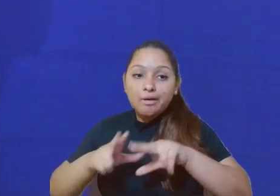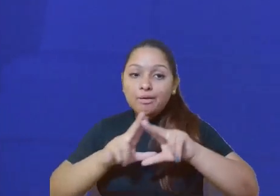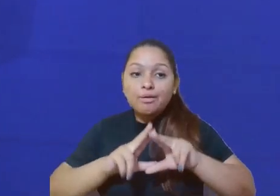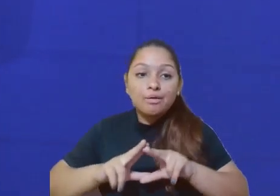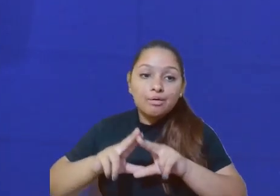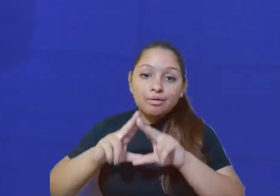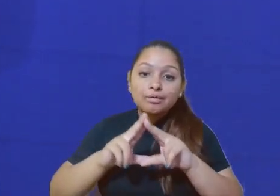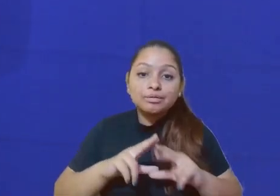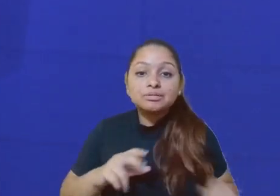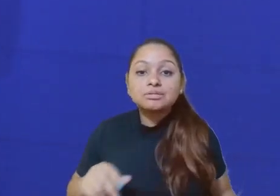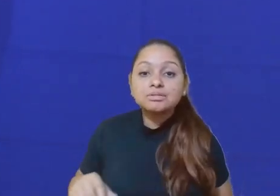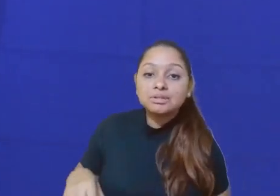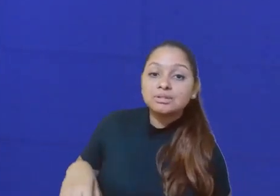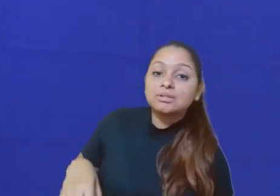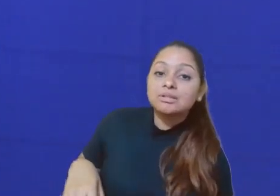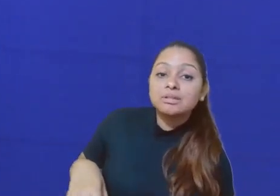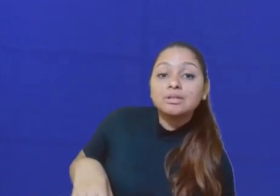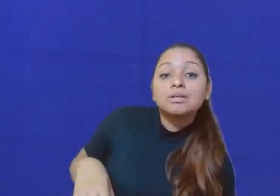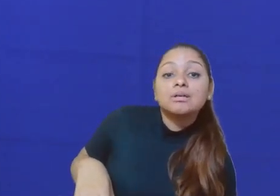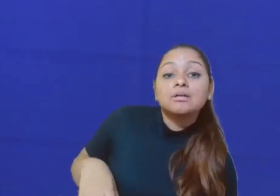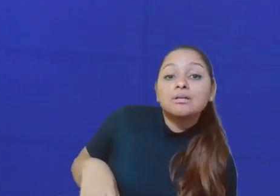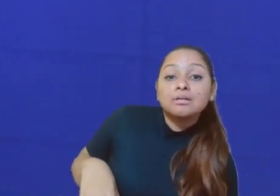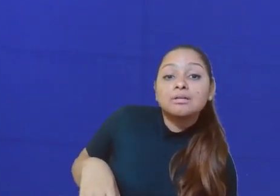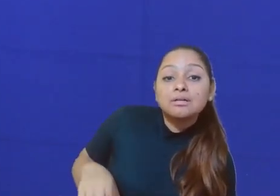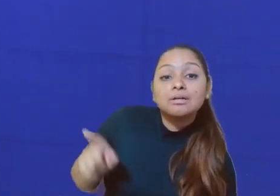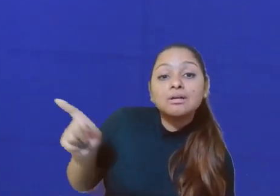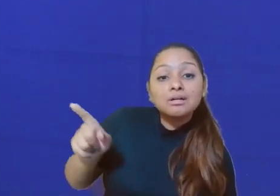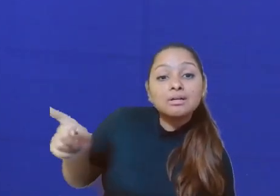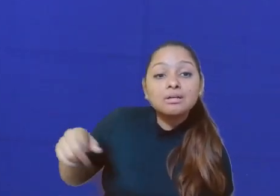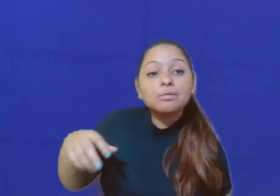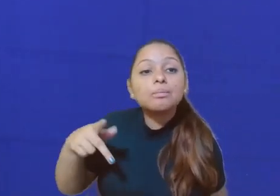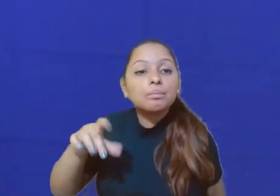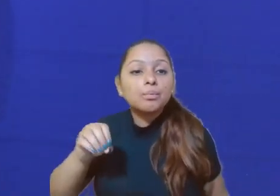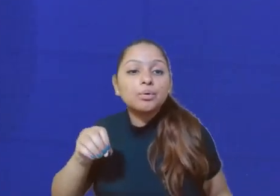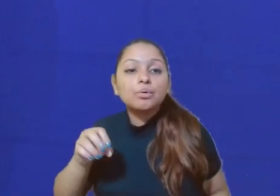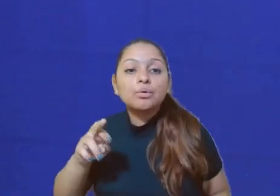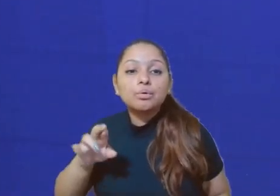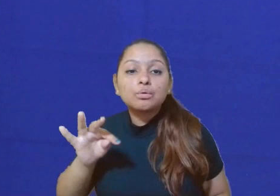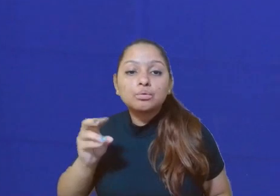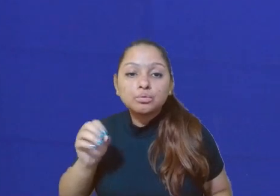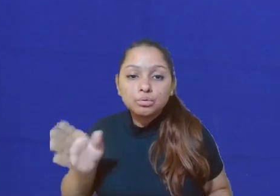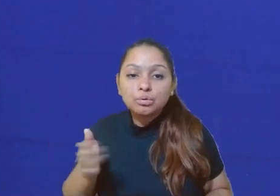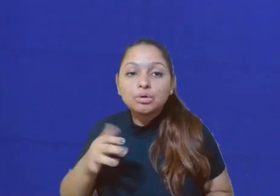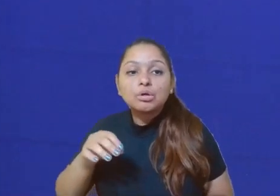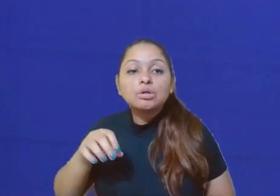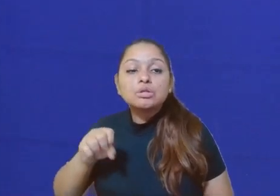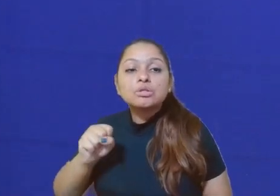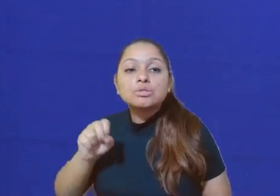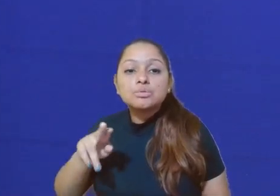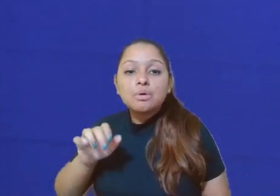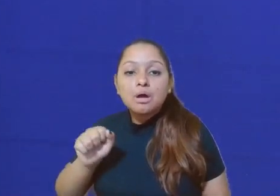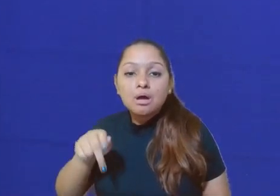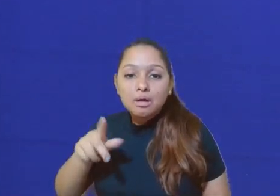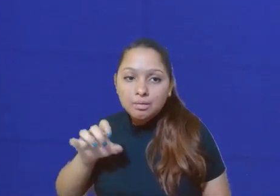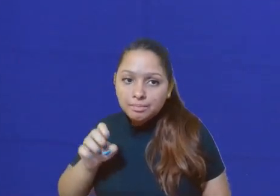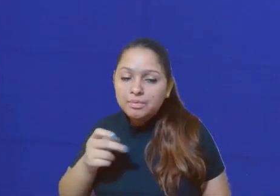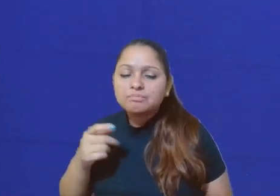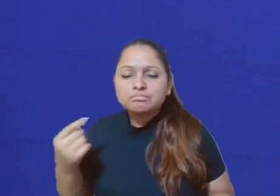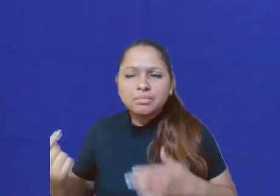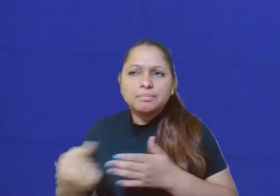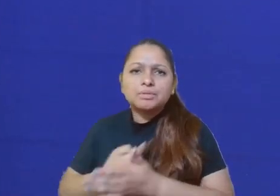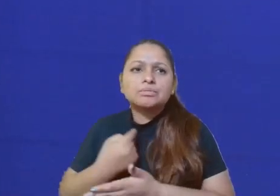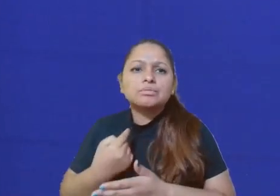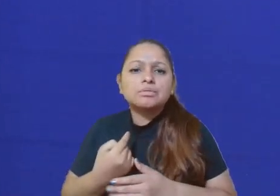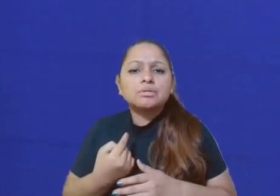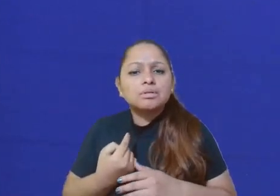the city of Recife, the swap port said, can't we put this topic there? Couldn't